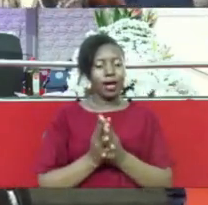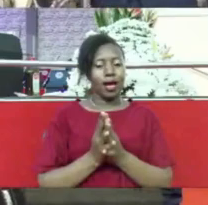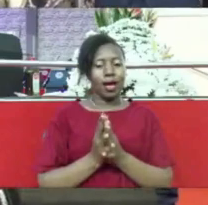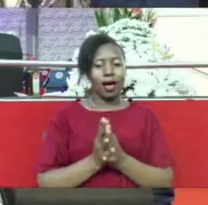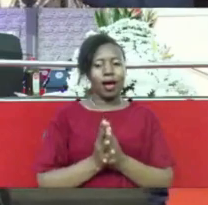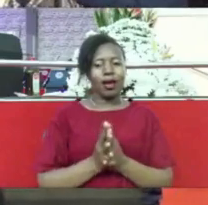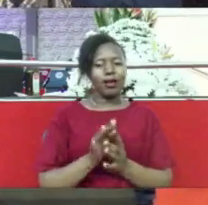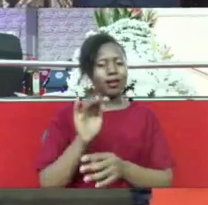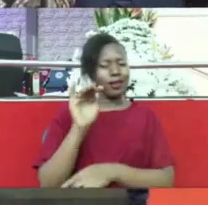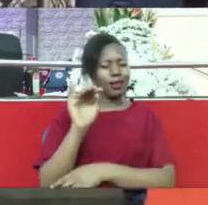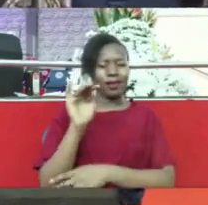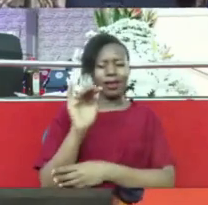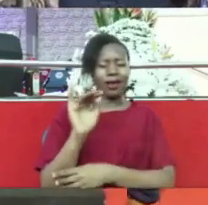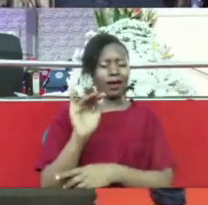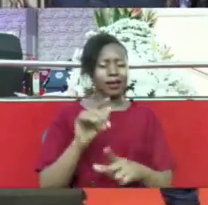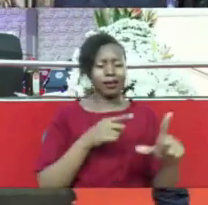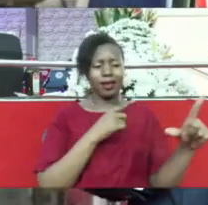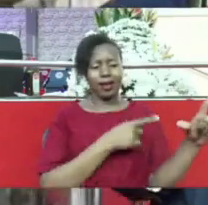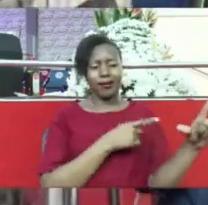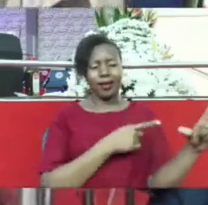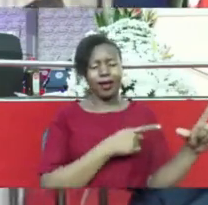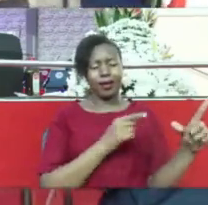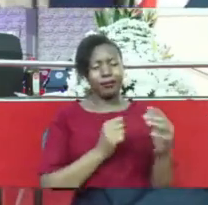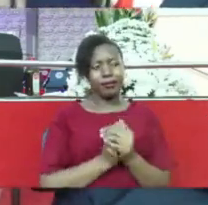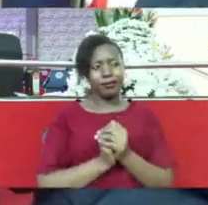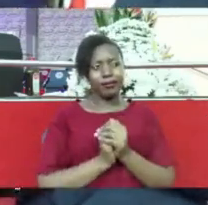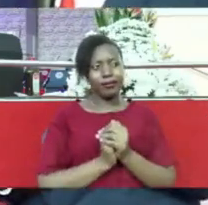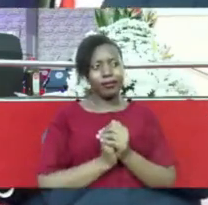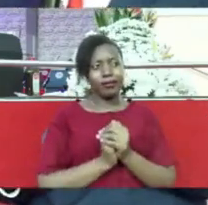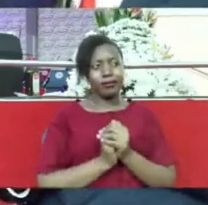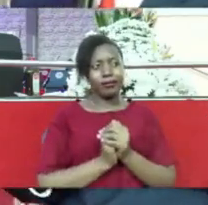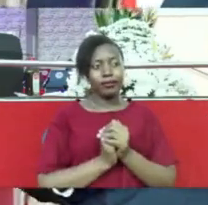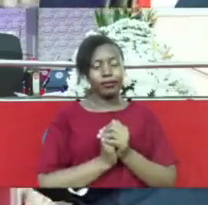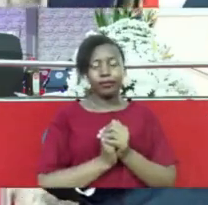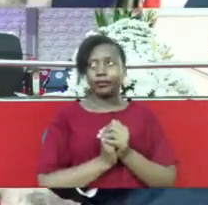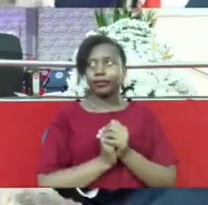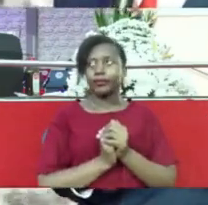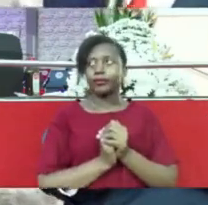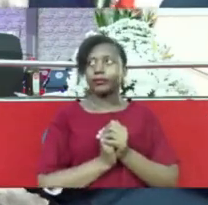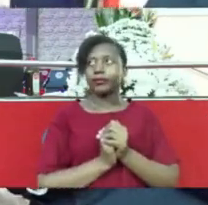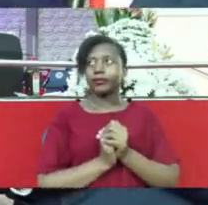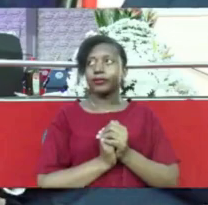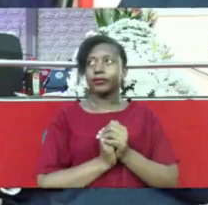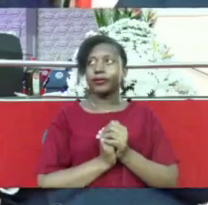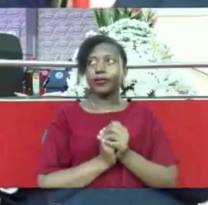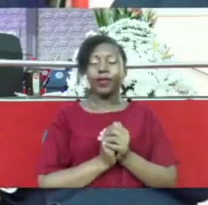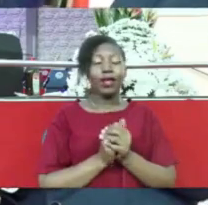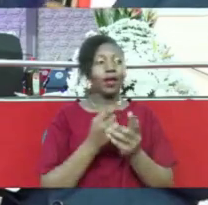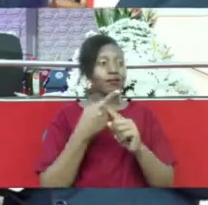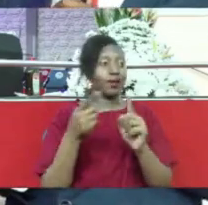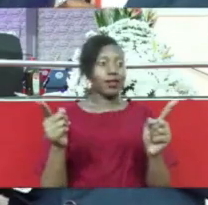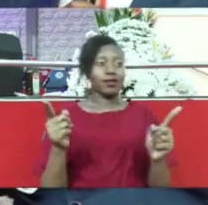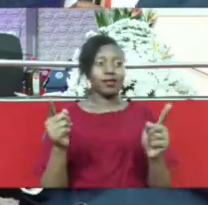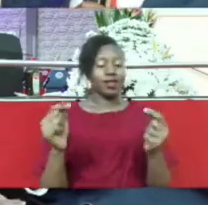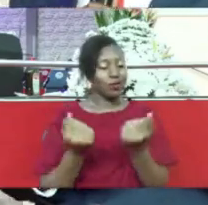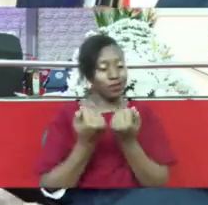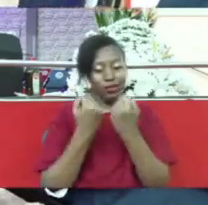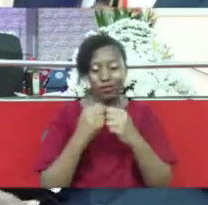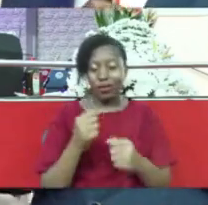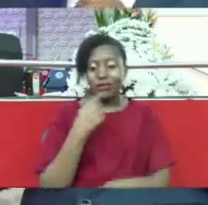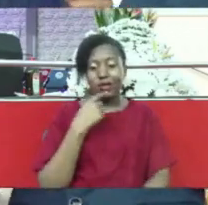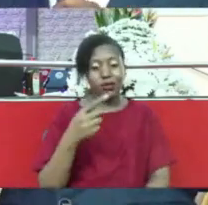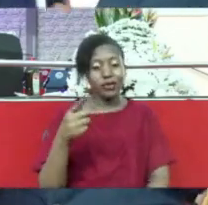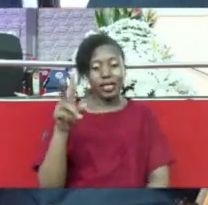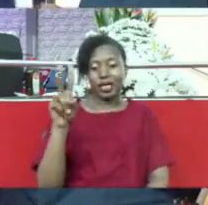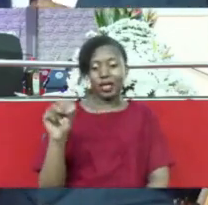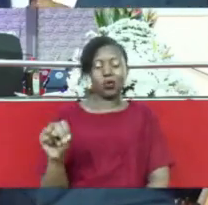Na akakutana na baba yake. But he couldn't say no when Laban